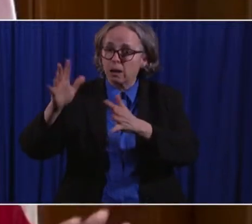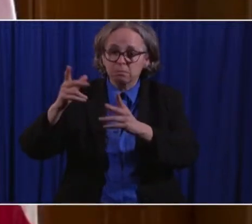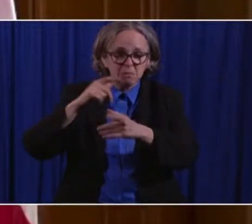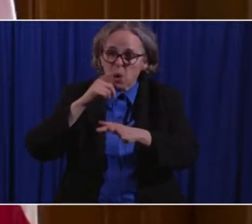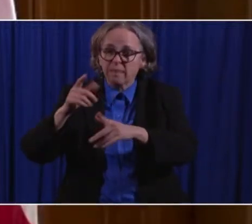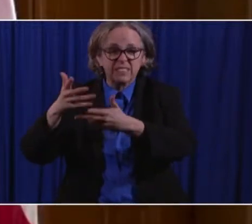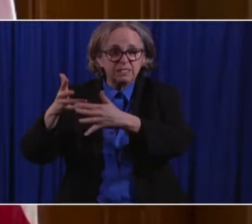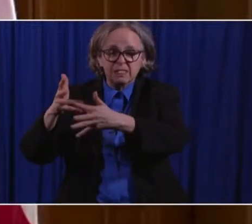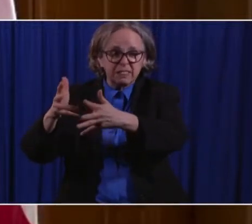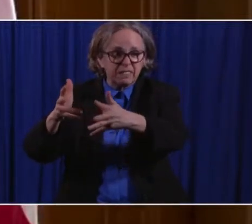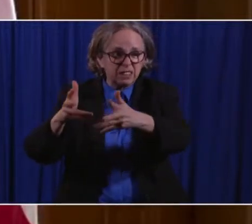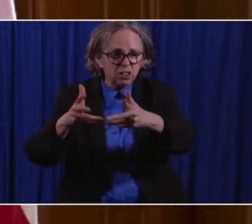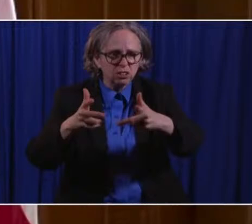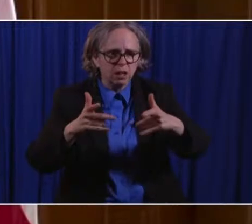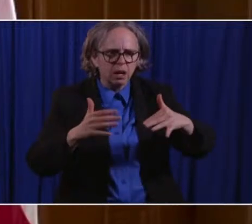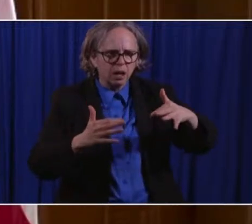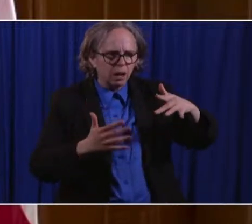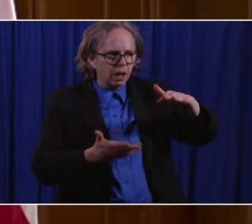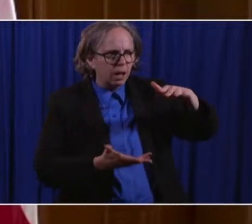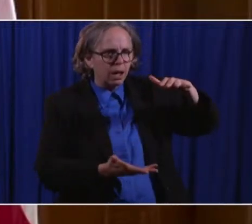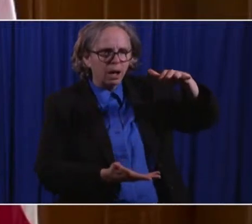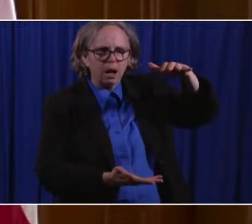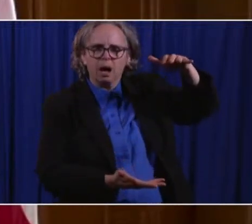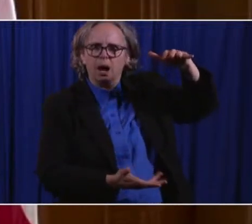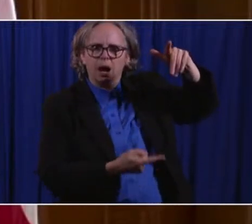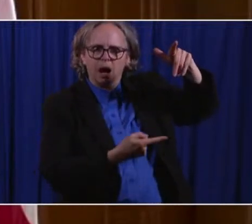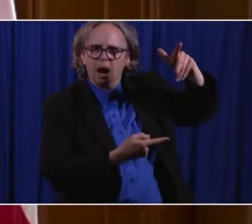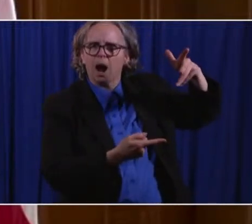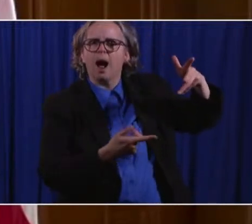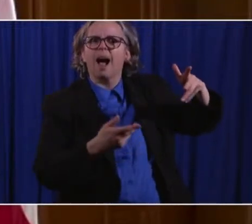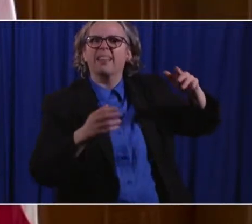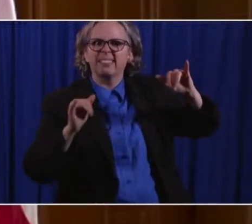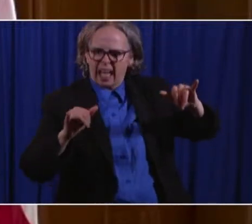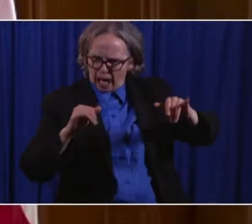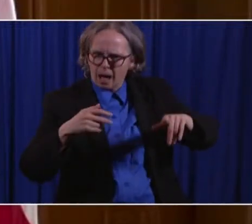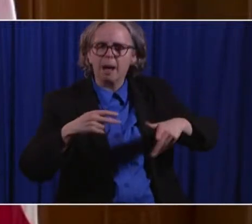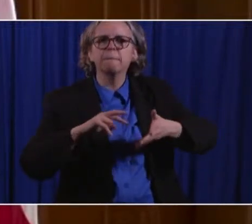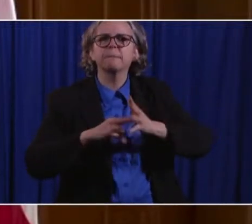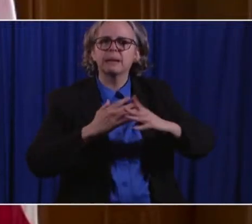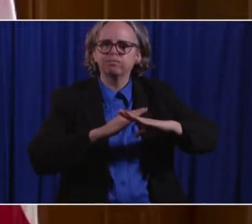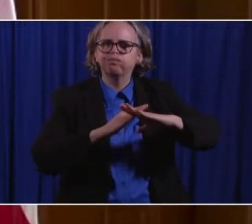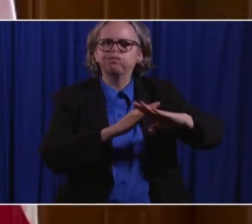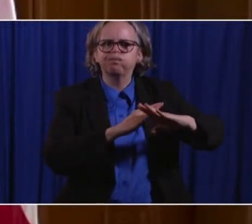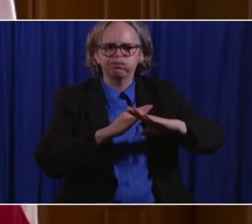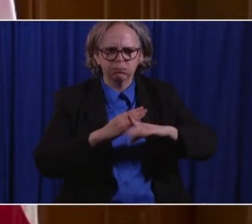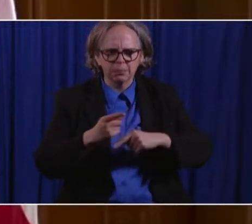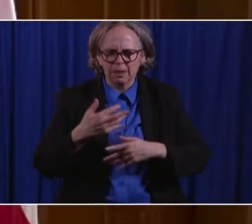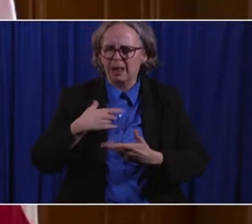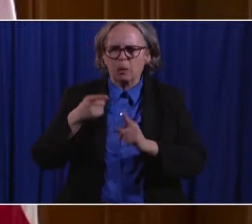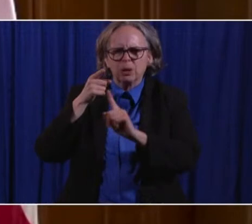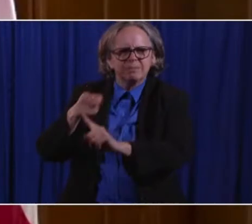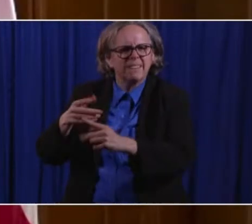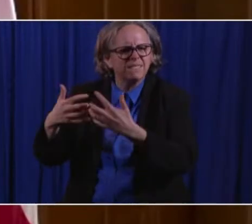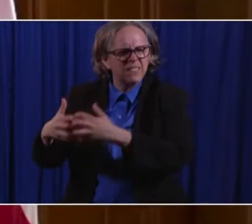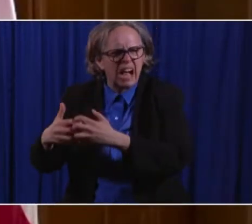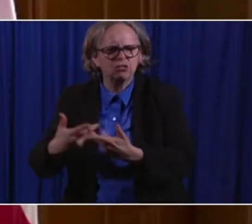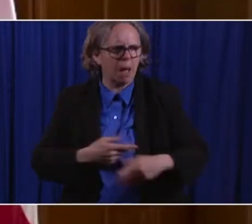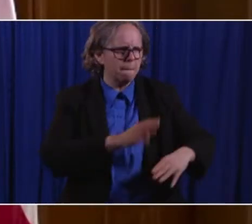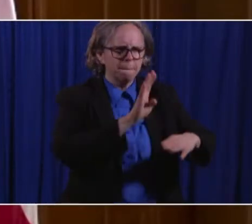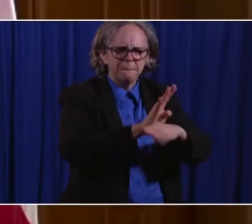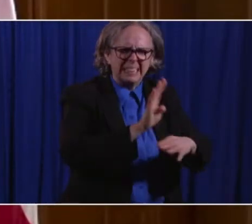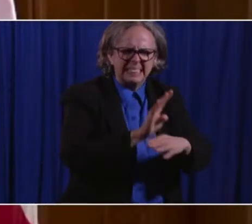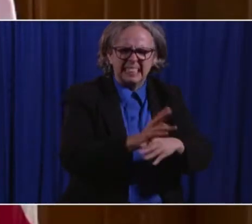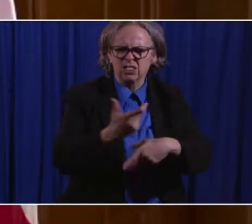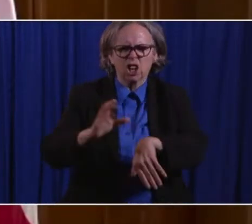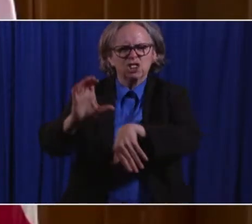working in factories. It's why we're going out to go into churches and all these other